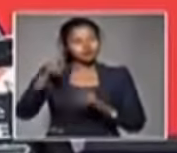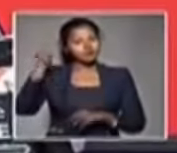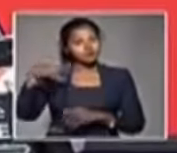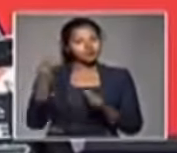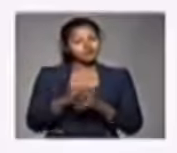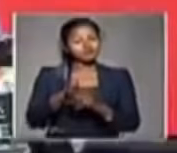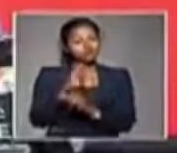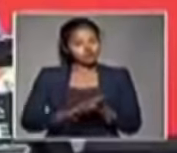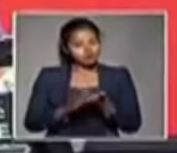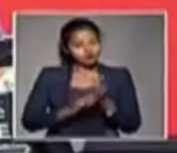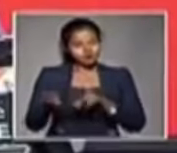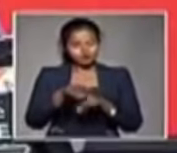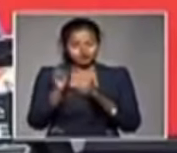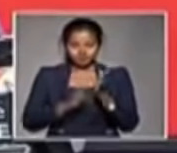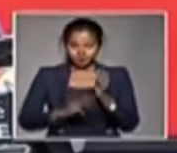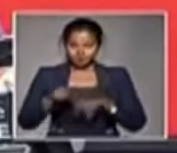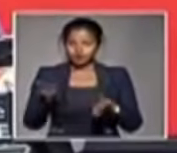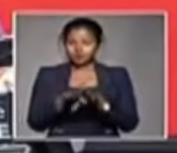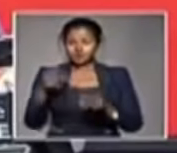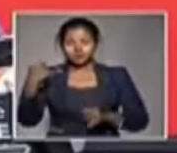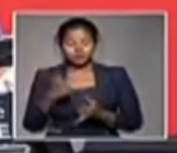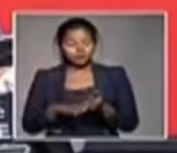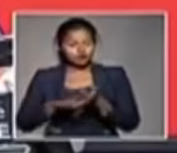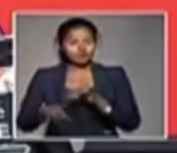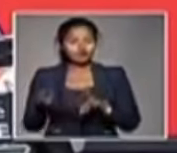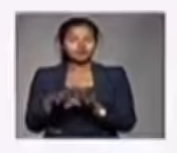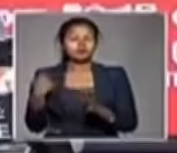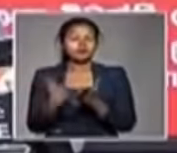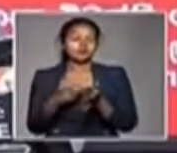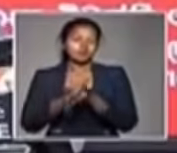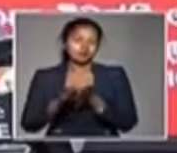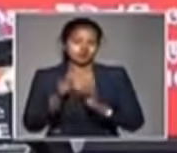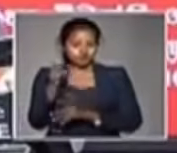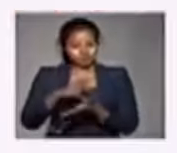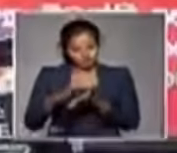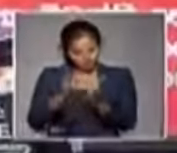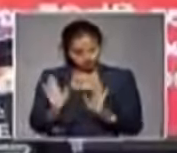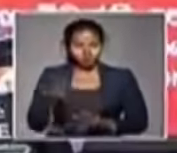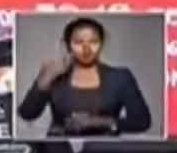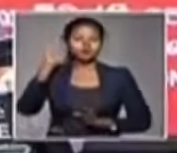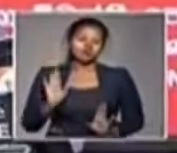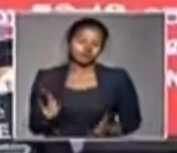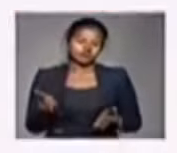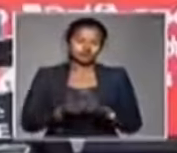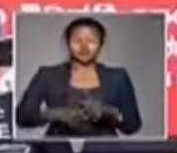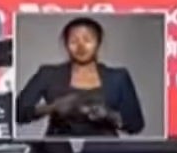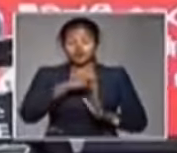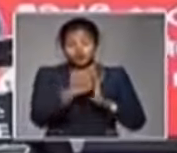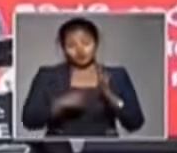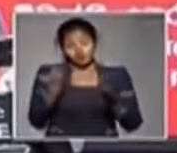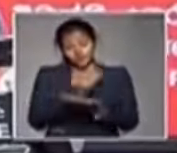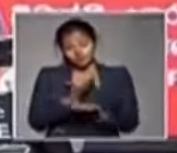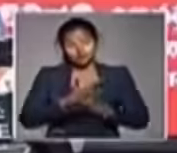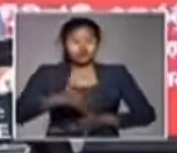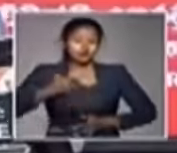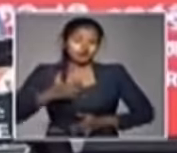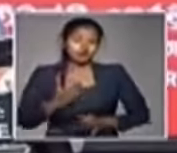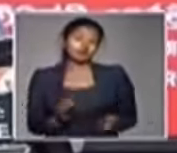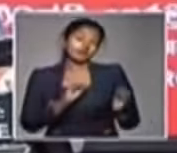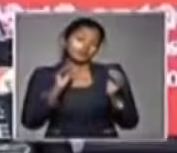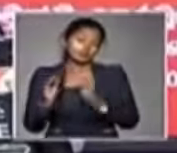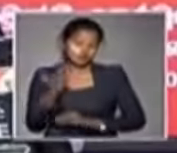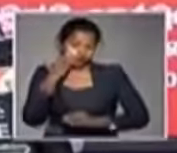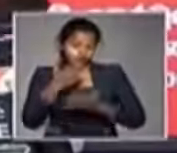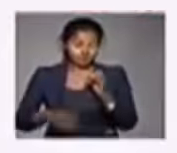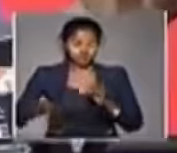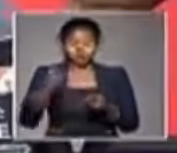assistance of the MPs in Sajid's, Hakim's and Rishad's parties. The patriotic feelings that they expressed while opposing the provisions